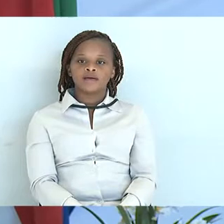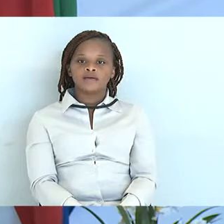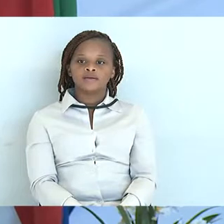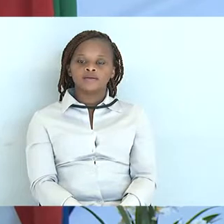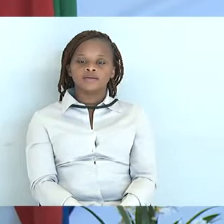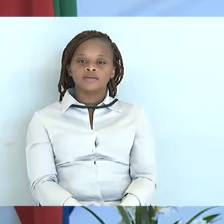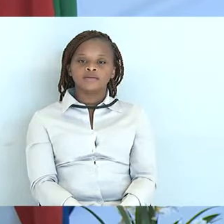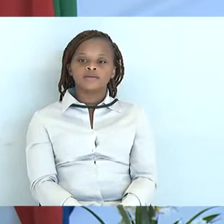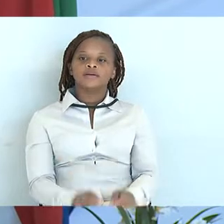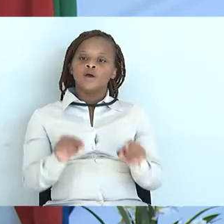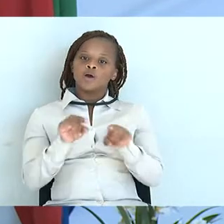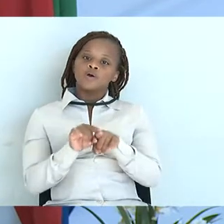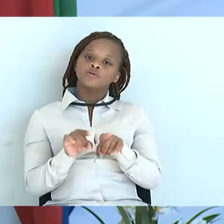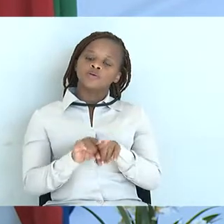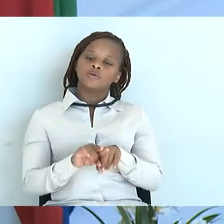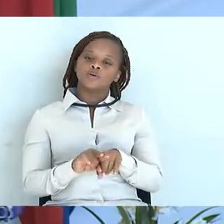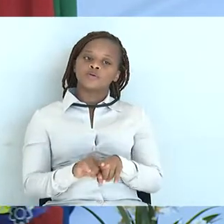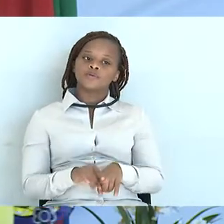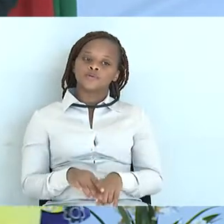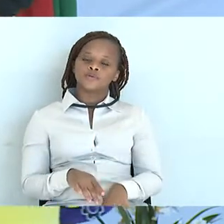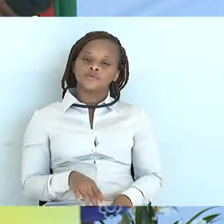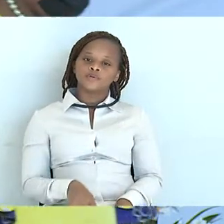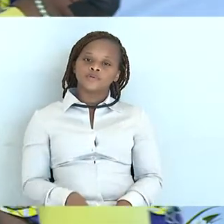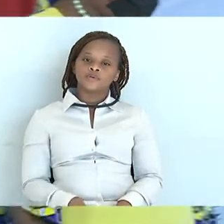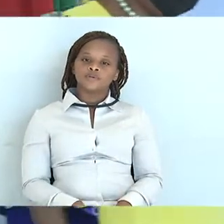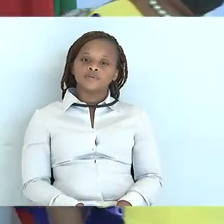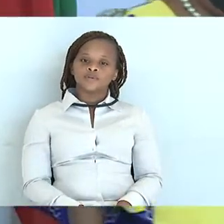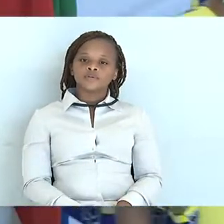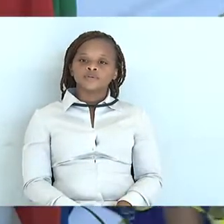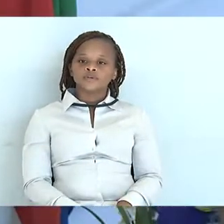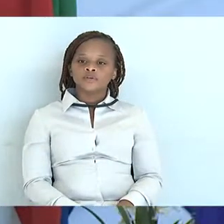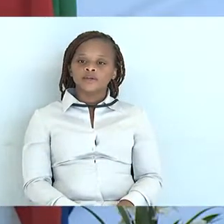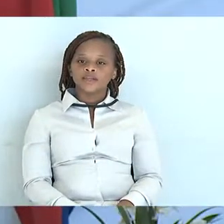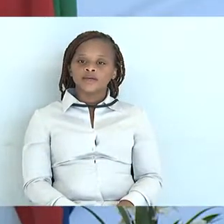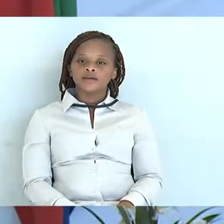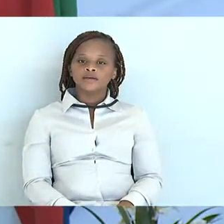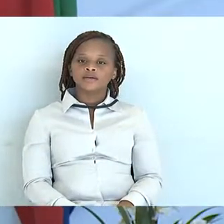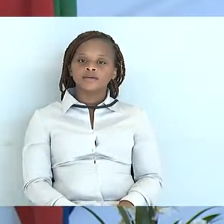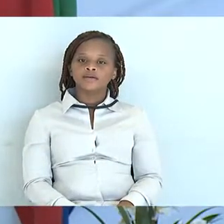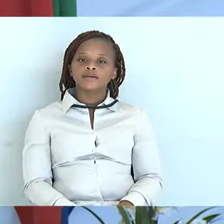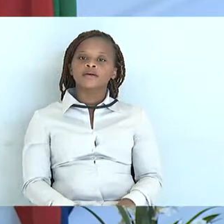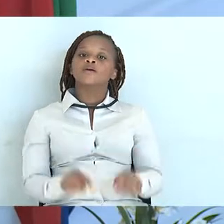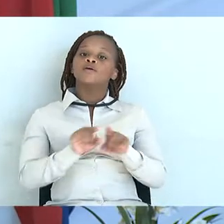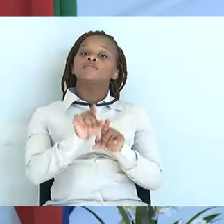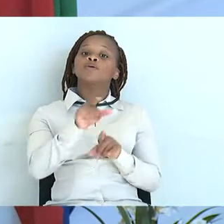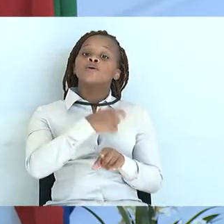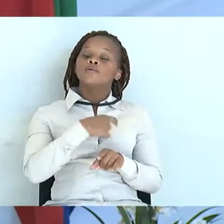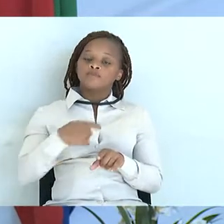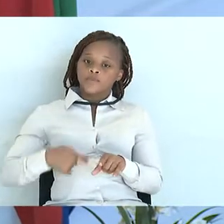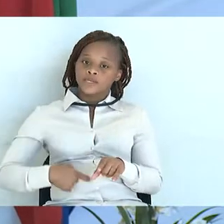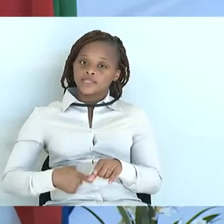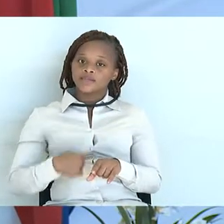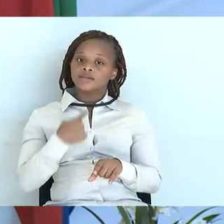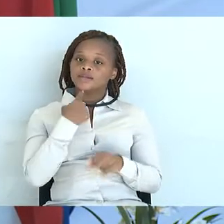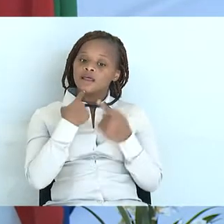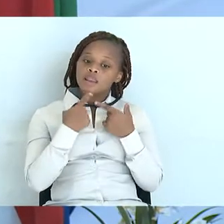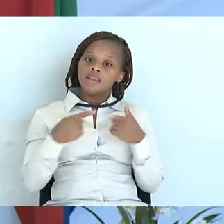Also, President made a pronouncement that as part of creating a conducive